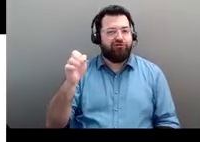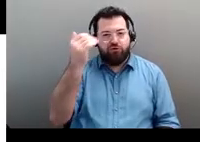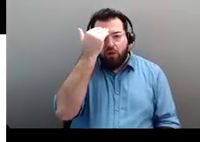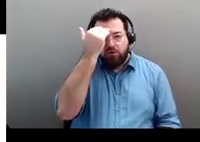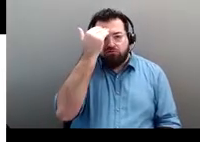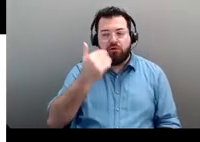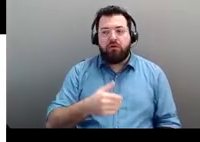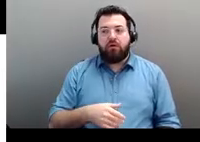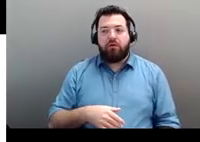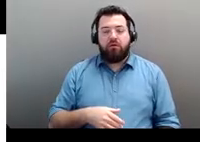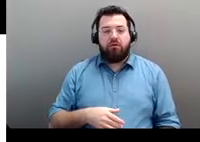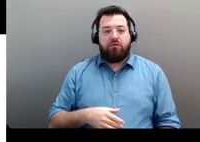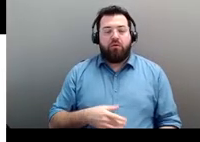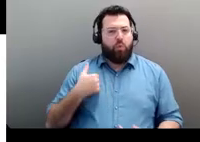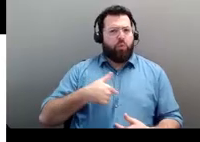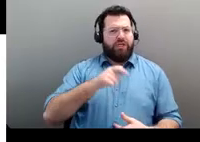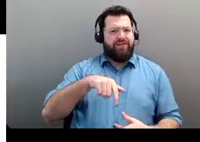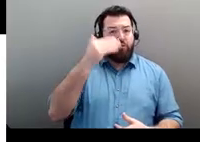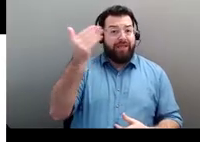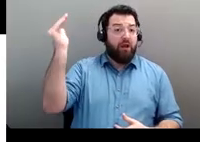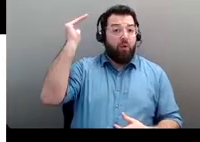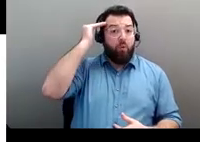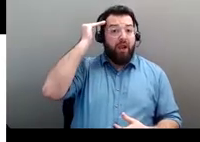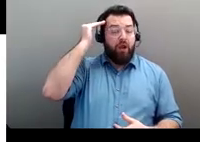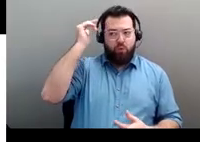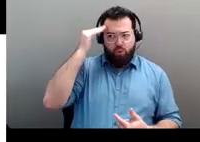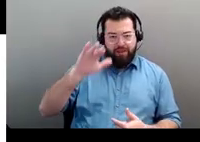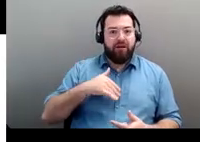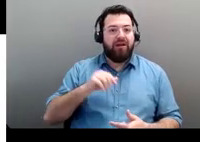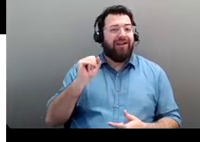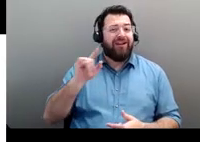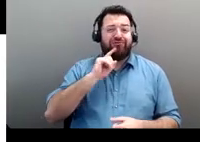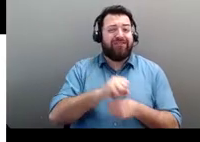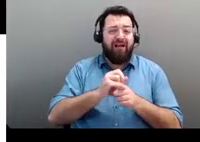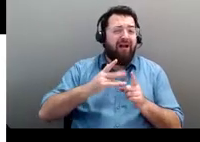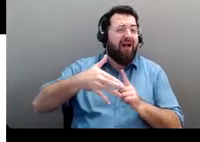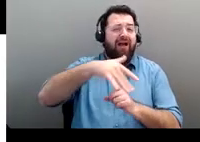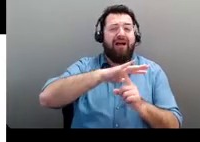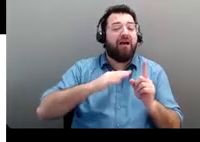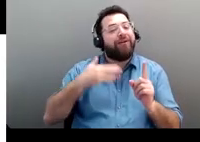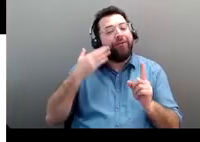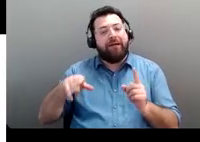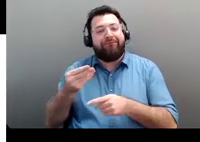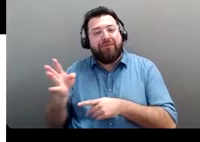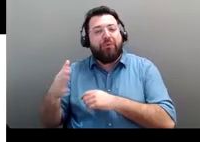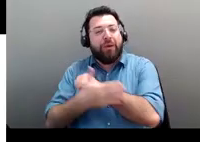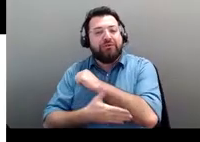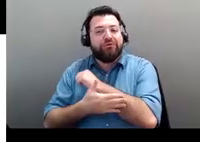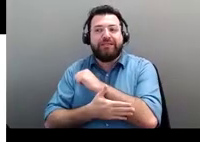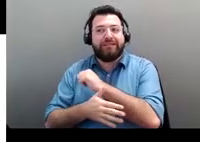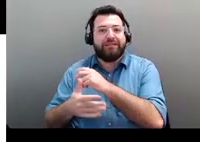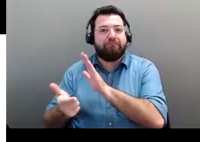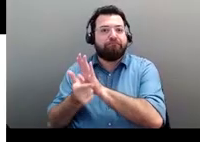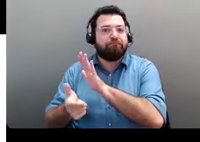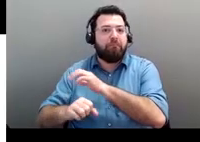available uh, virtually to everyone. I mean, I know that there's some parts in the world, there's some countries that are blocking AI.